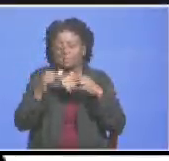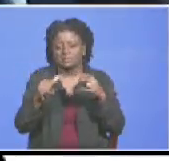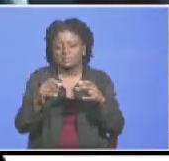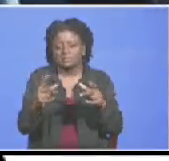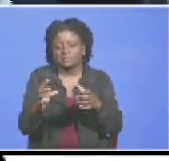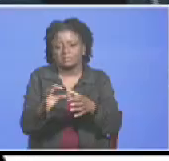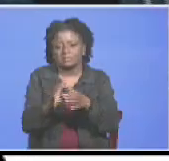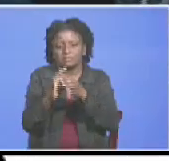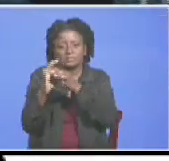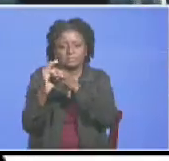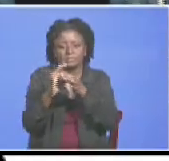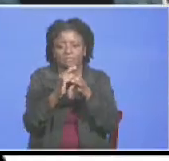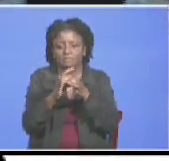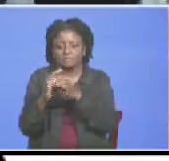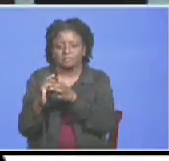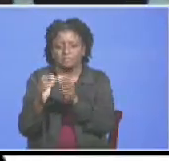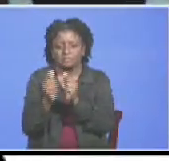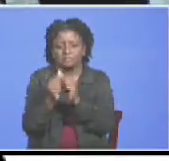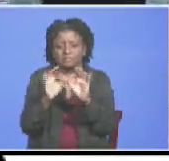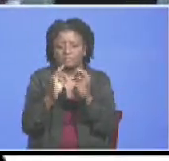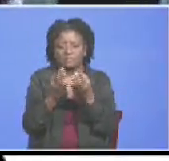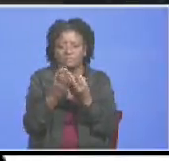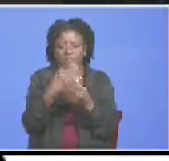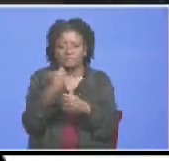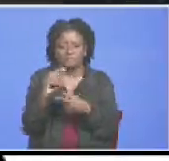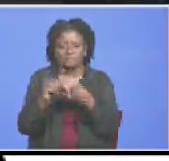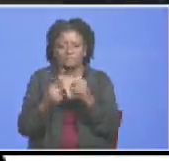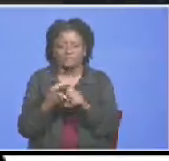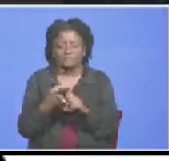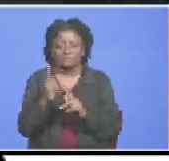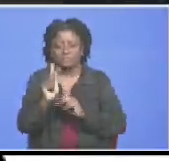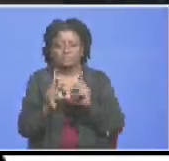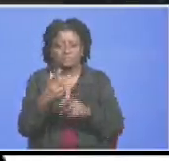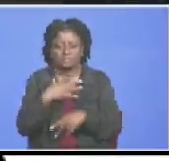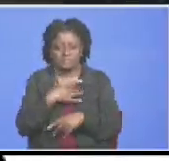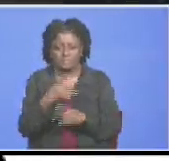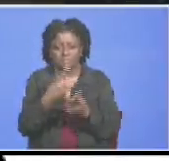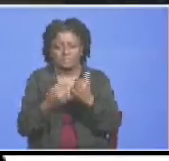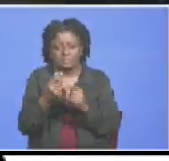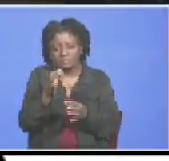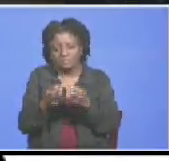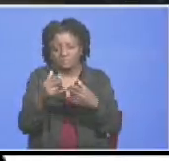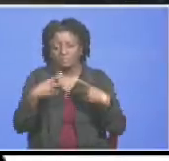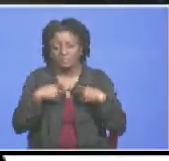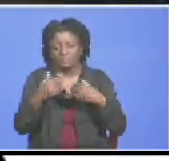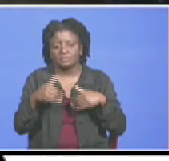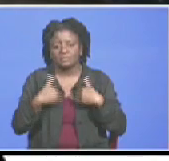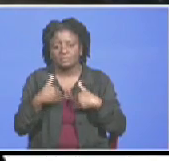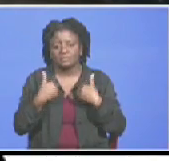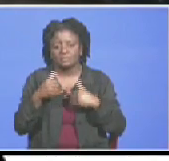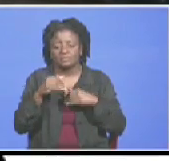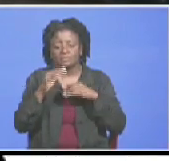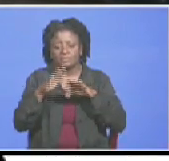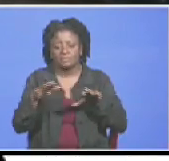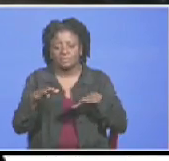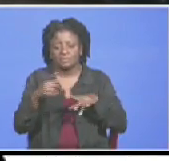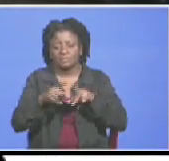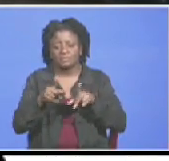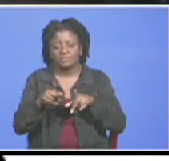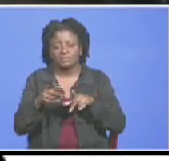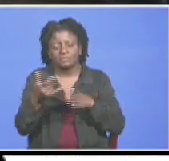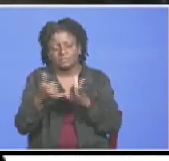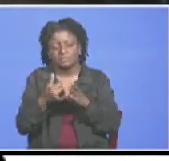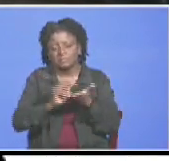and friends. People like to come to Carnival first if they have young children, but I think it's a nice escape from the real world